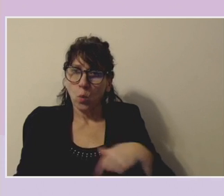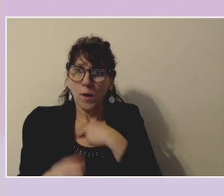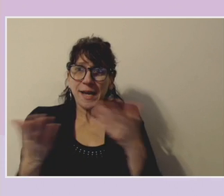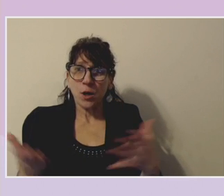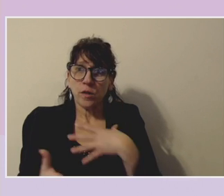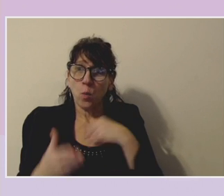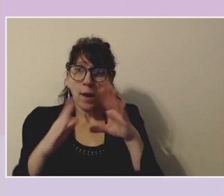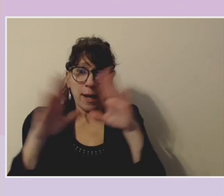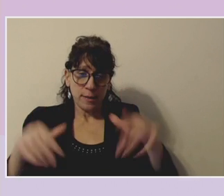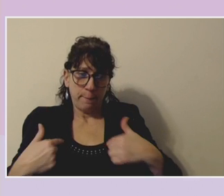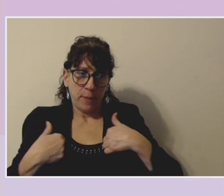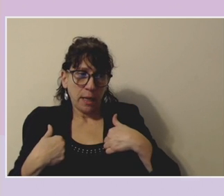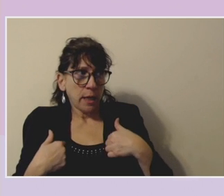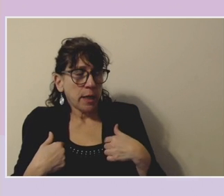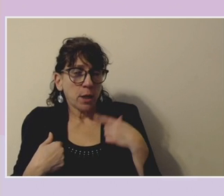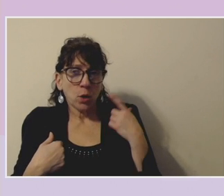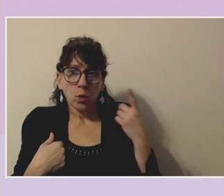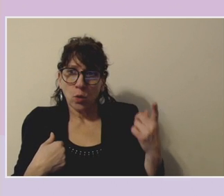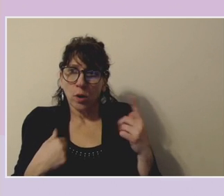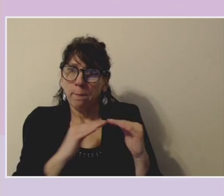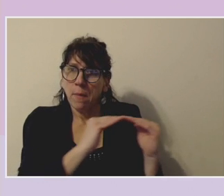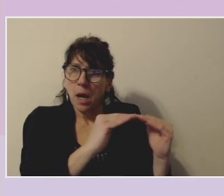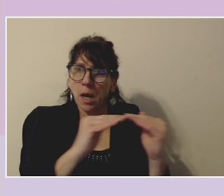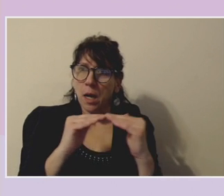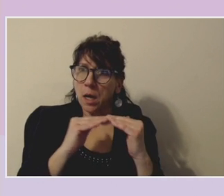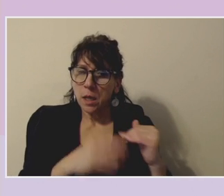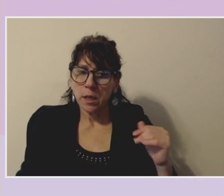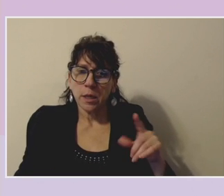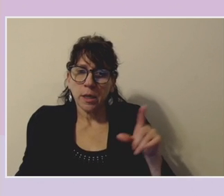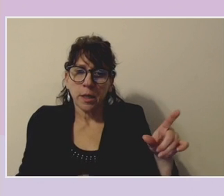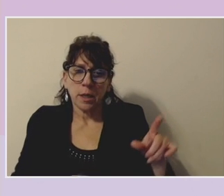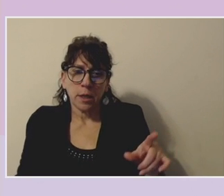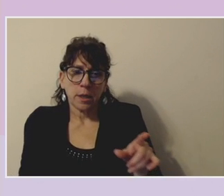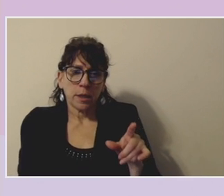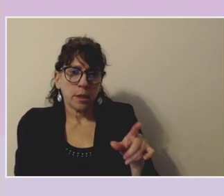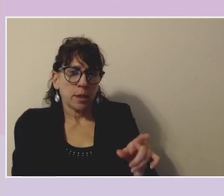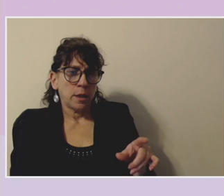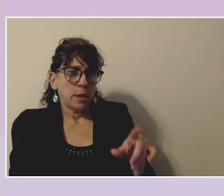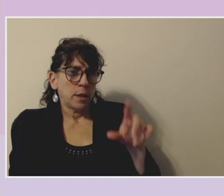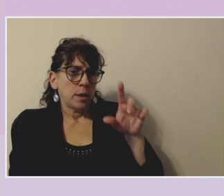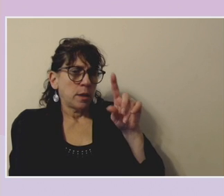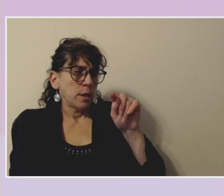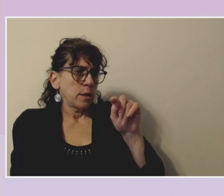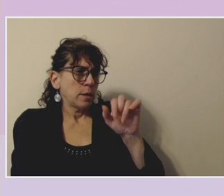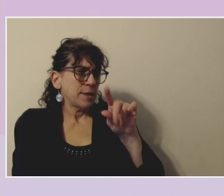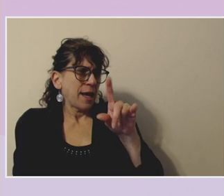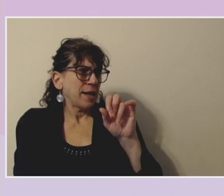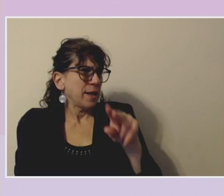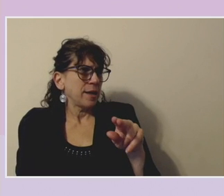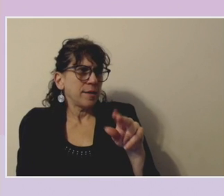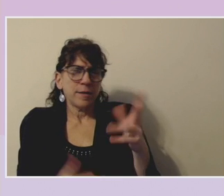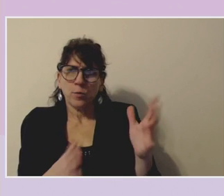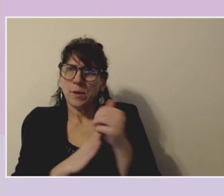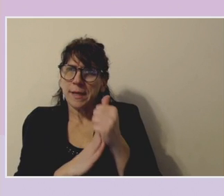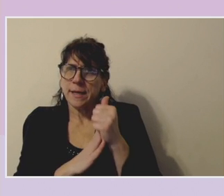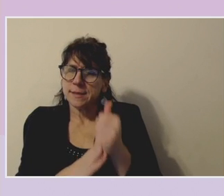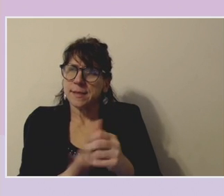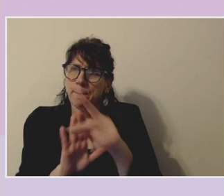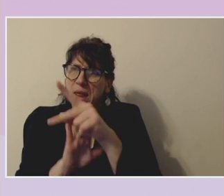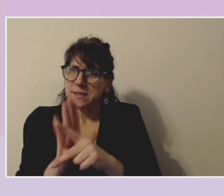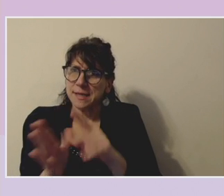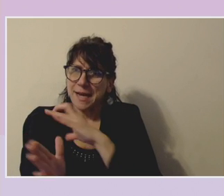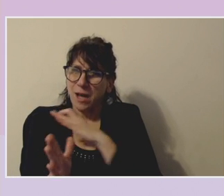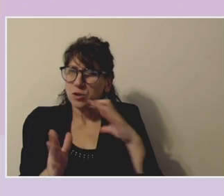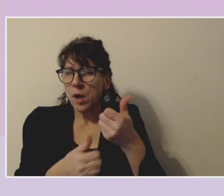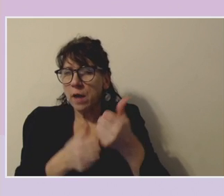it's myself or my colleague Neera Tanden, who heads up the Domestic Policy Council, everybody here is all